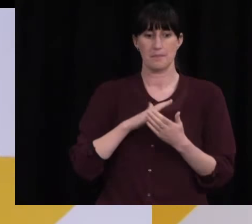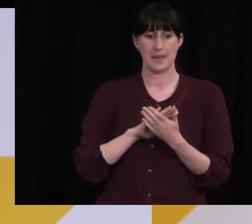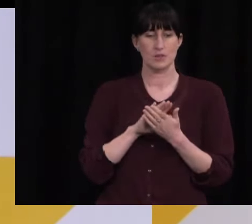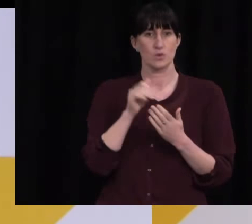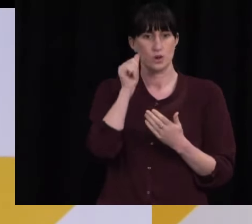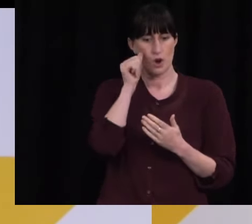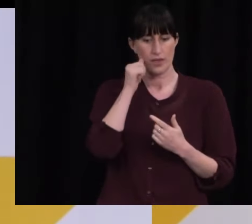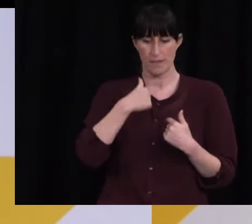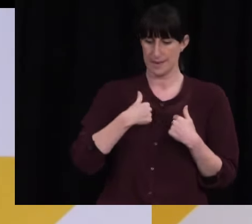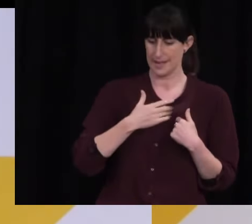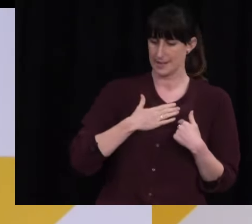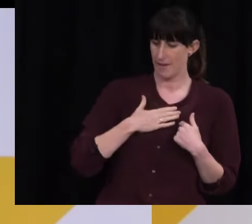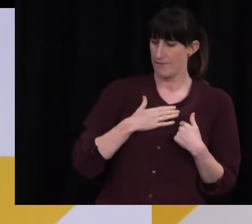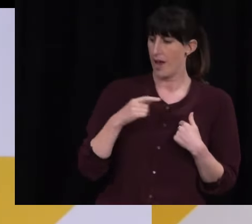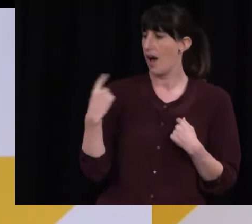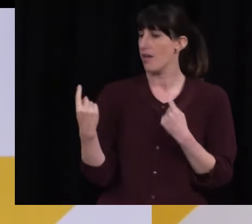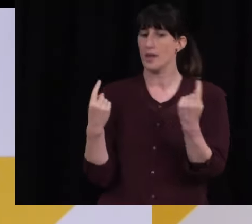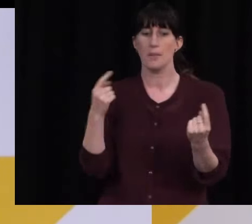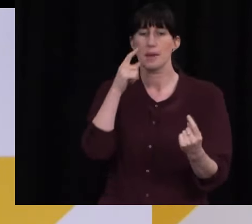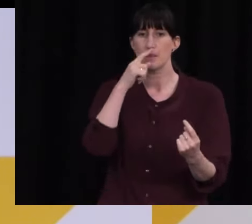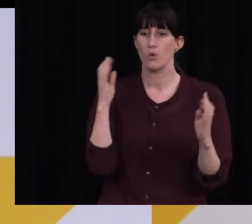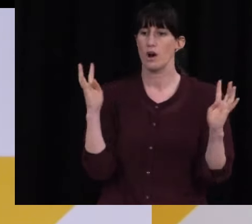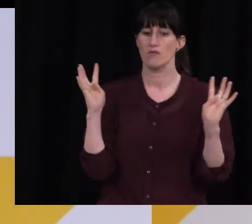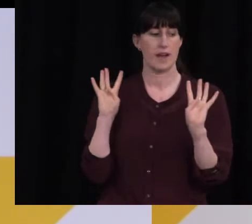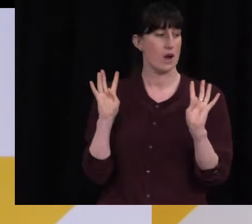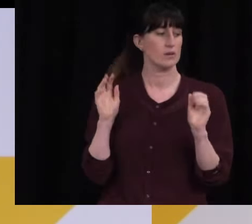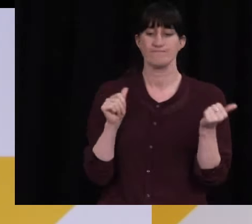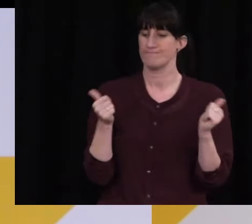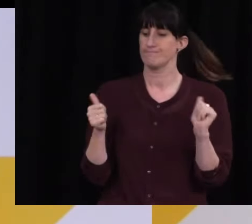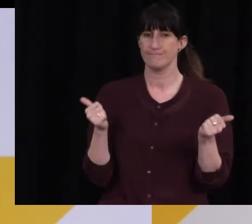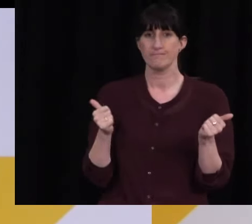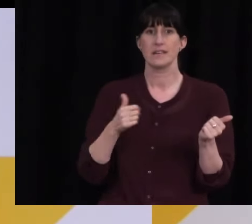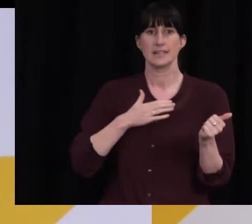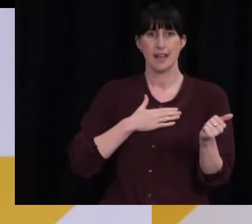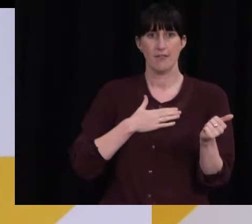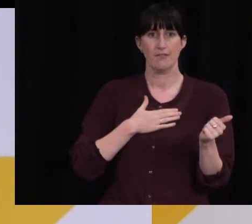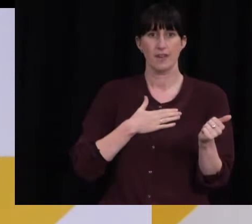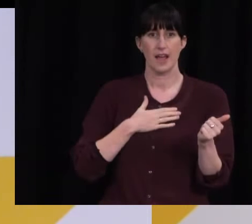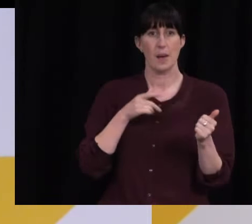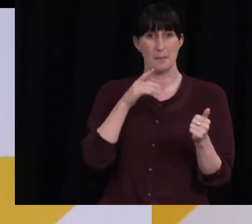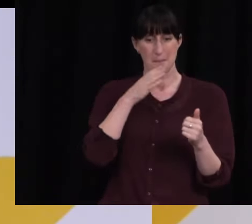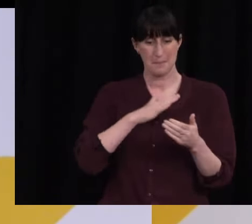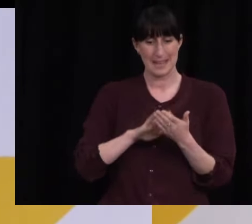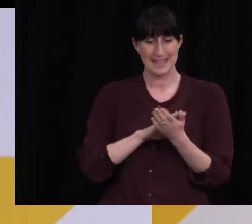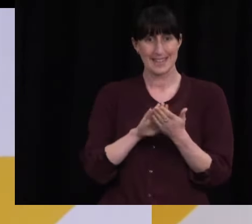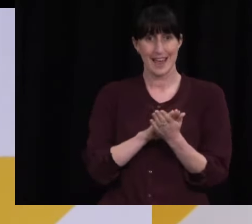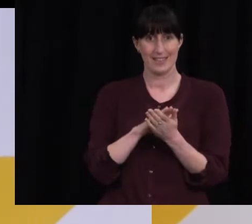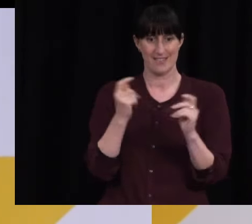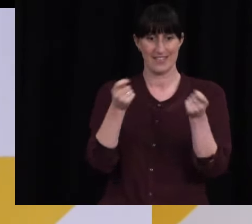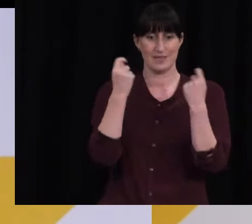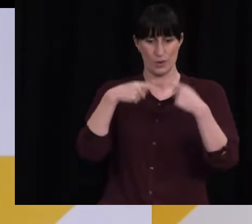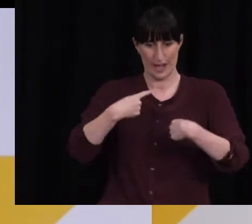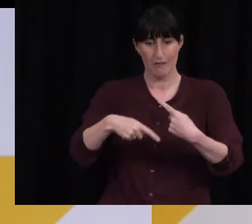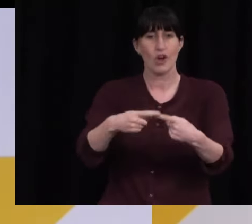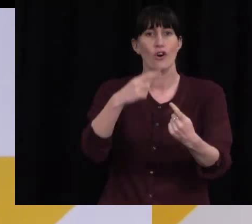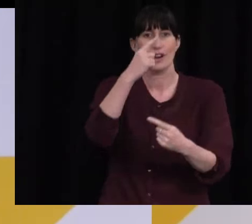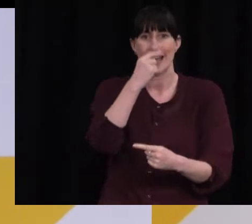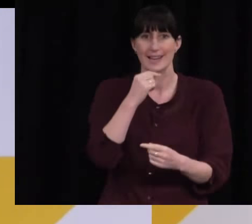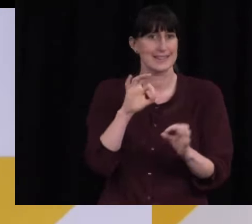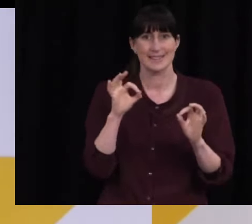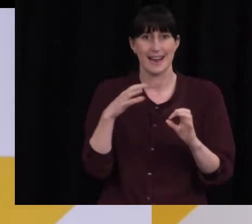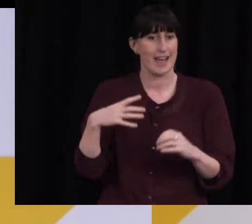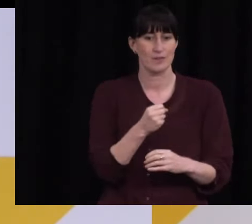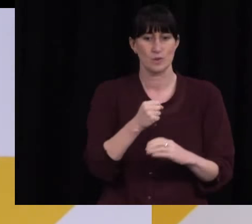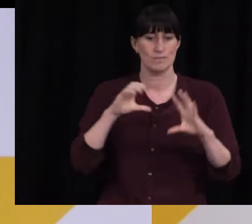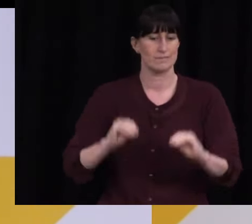also more likely to see that event go ahead without disruption. I see that as an incentive, and one that we are going to go out and talk to the industry about and